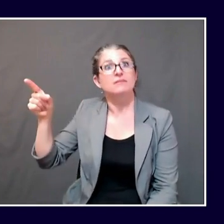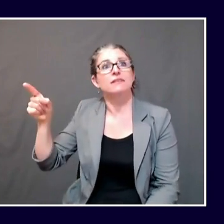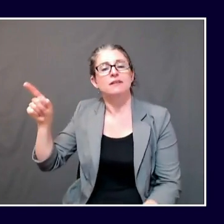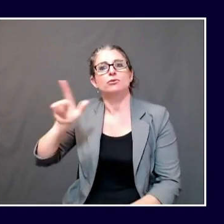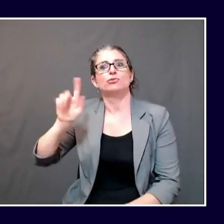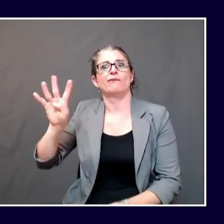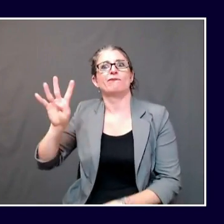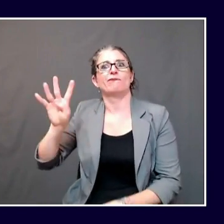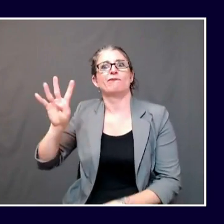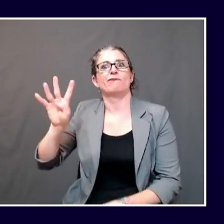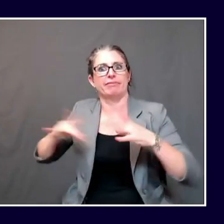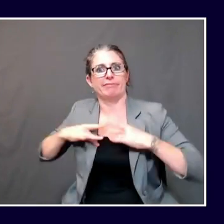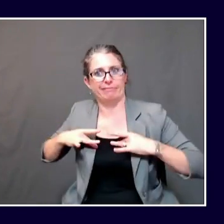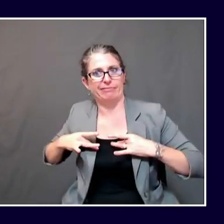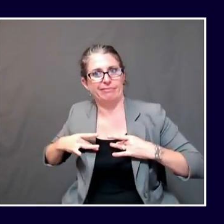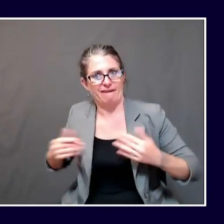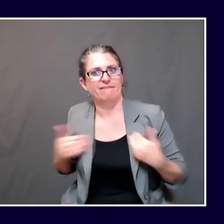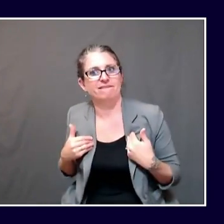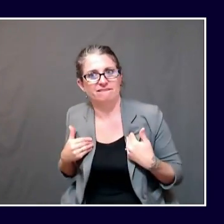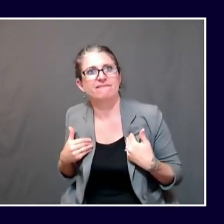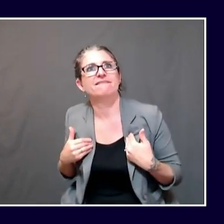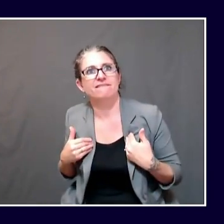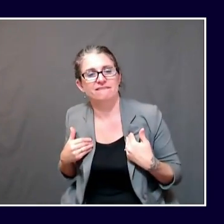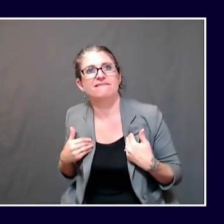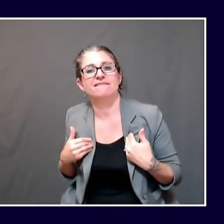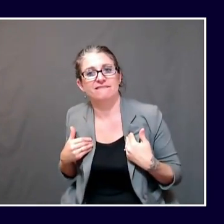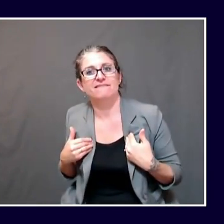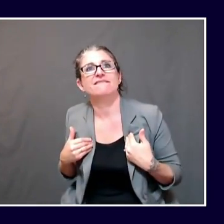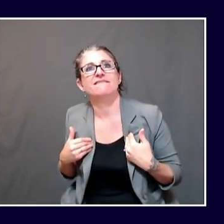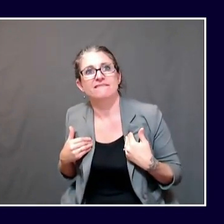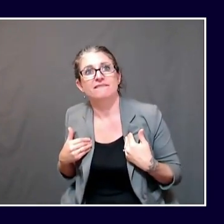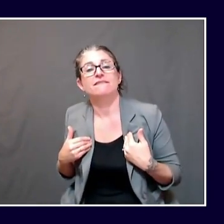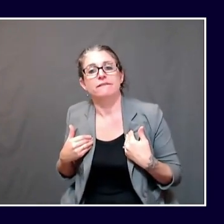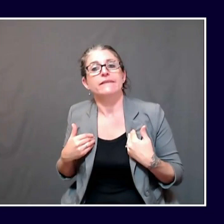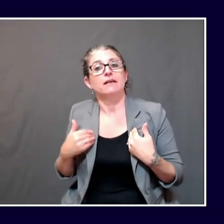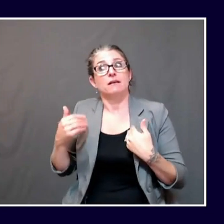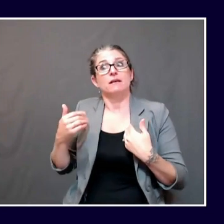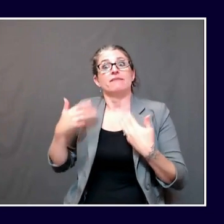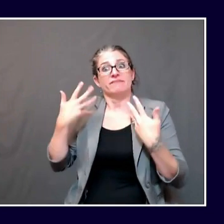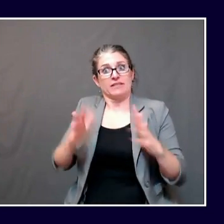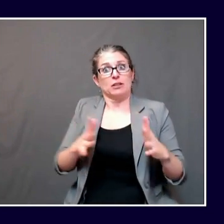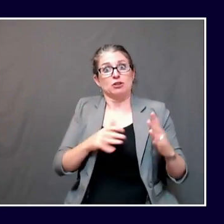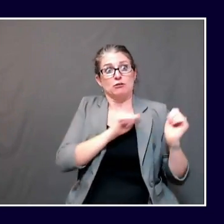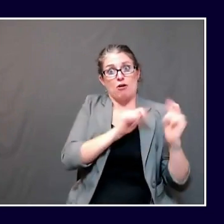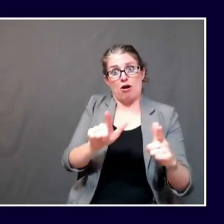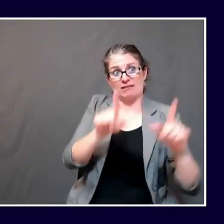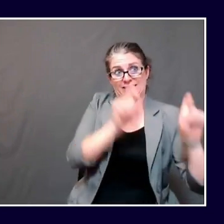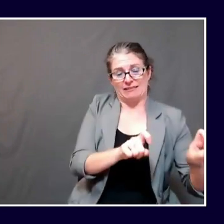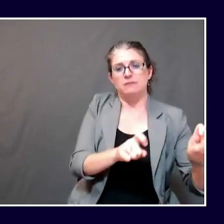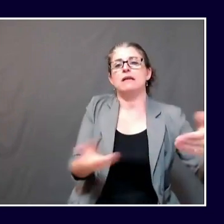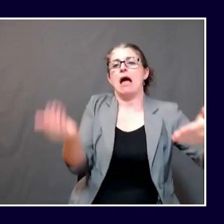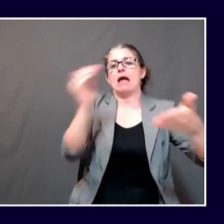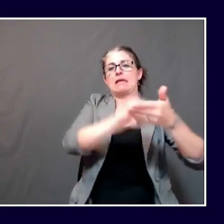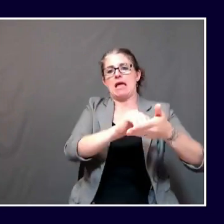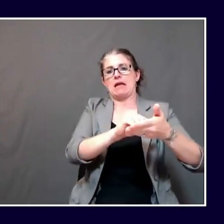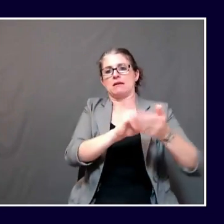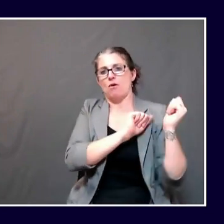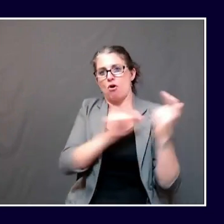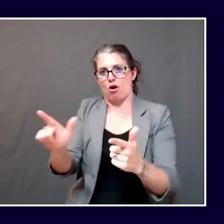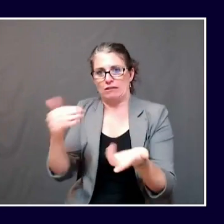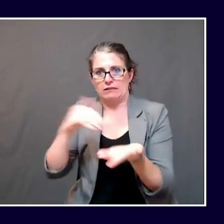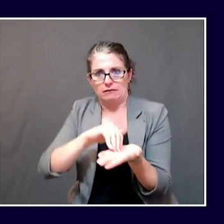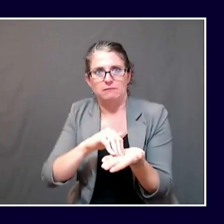seen an increase in cases, but this is the reason why we do repeated rounds of testing to characterize